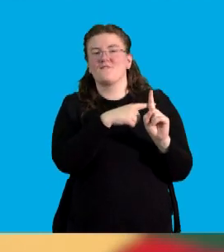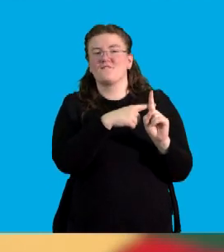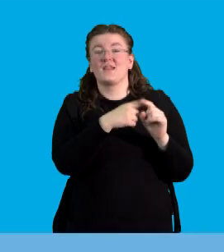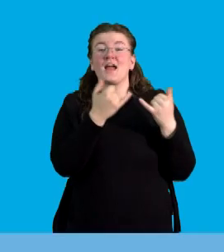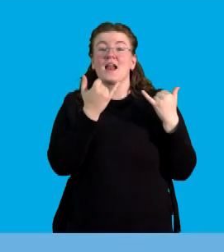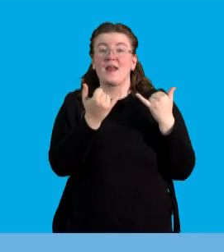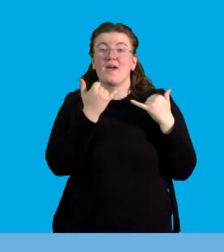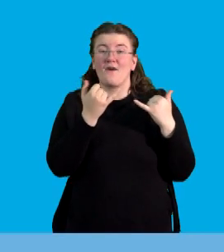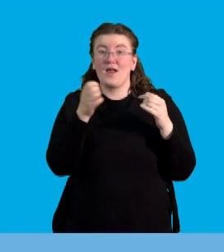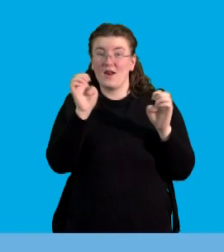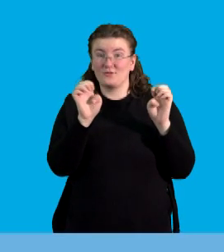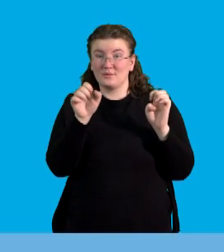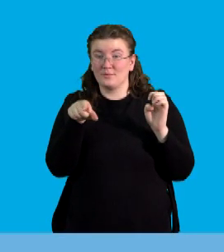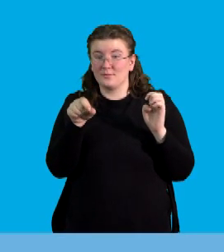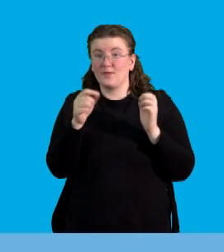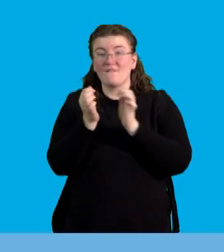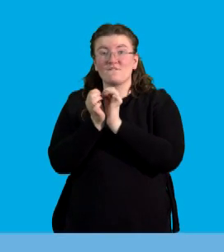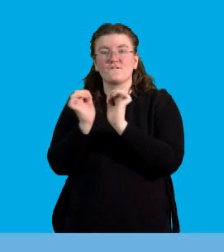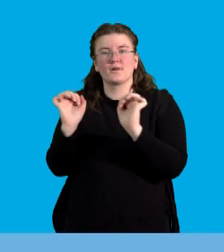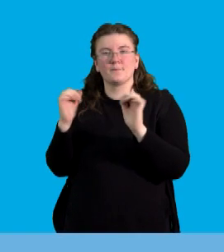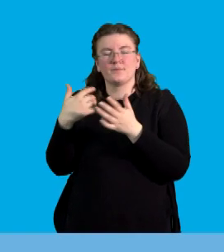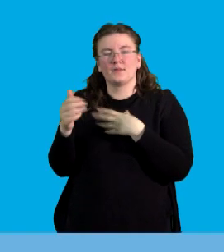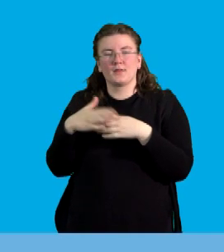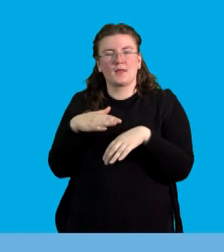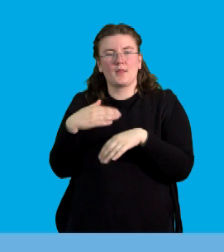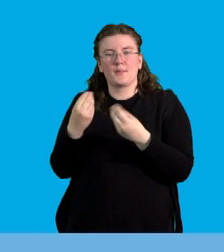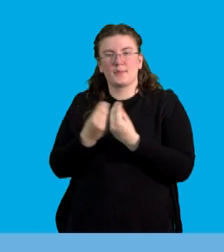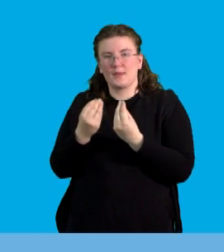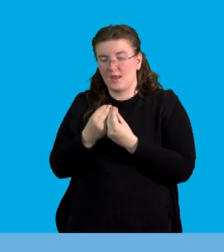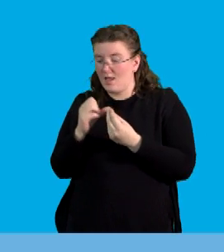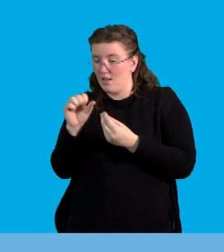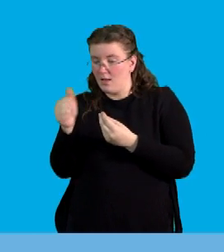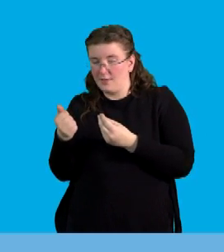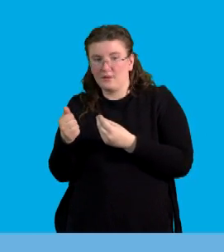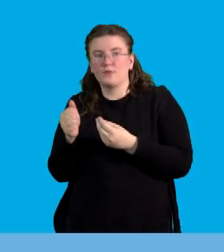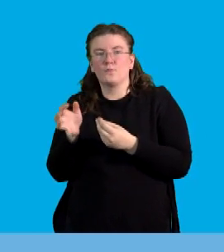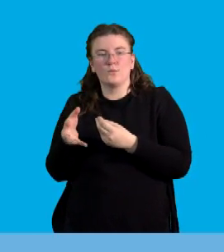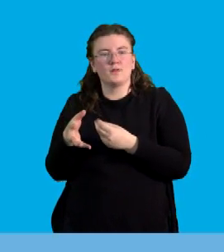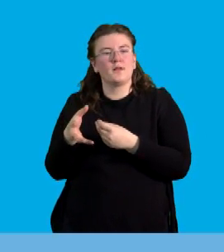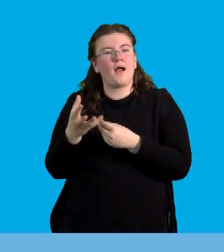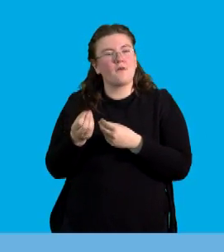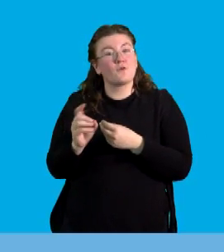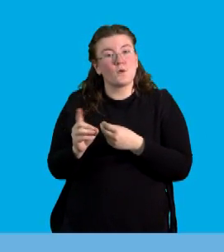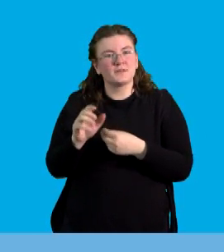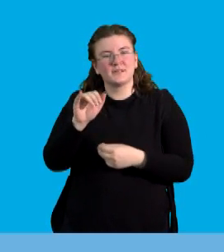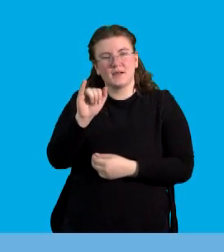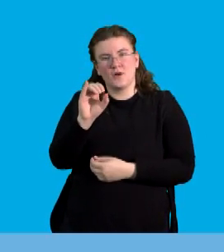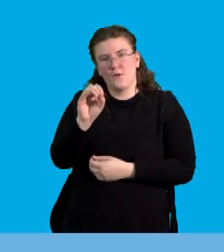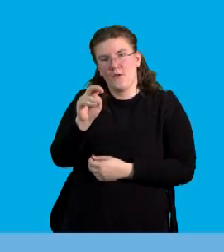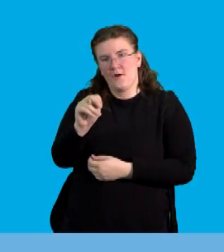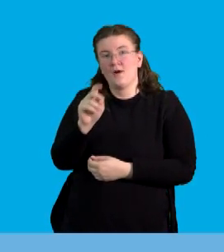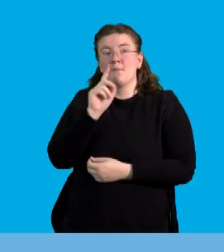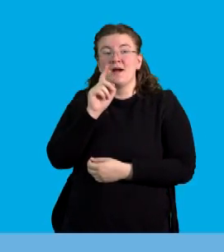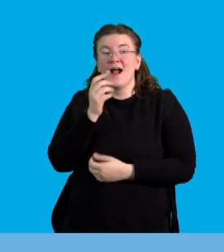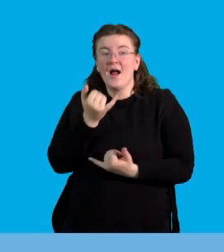now becomes free, then that means whatever that is remaining is going to be an ion. But then because this was